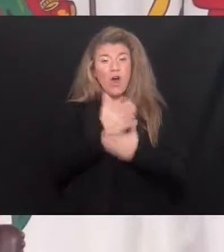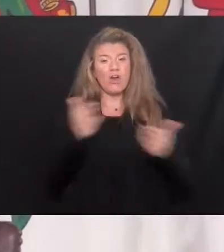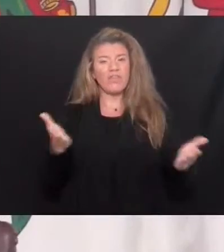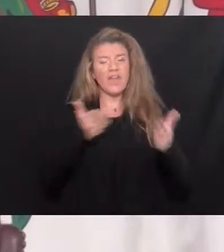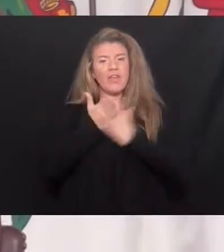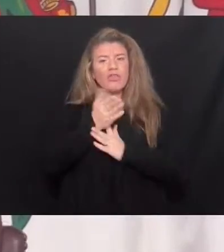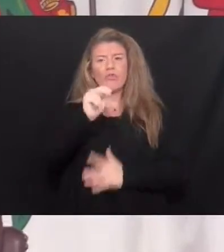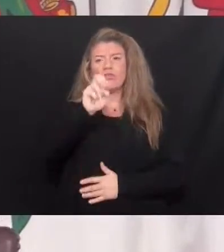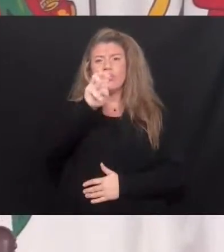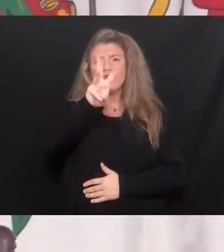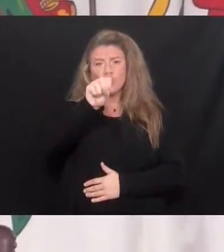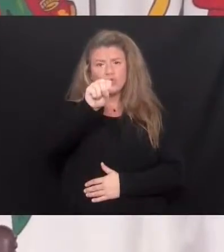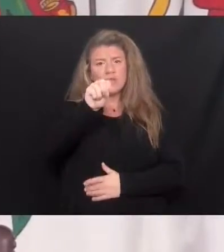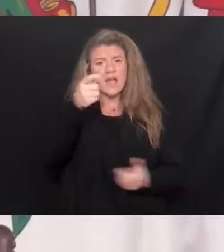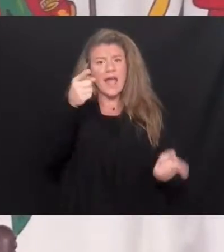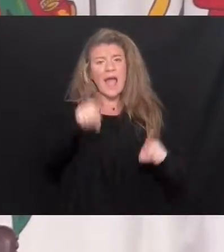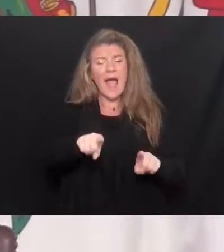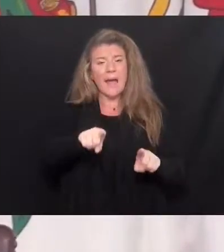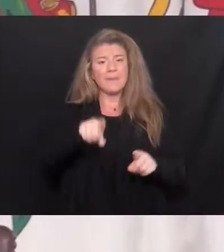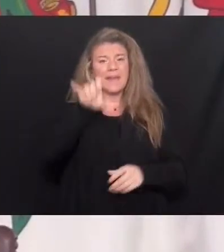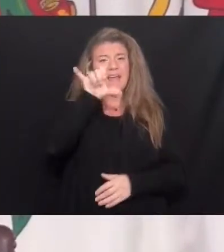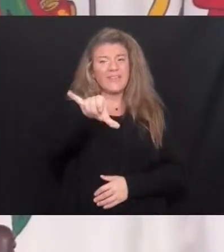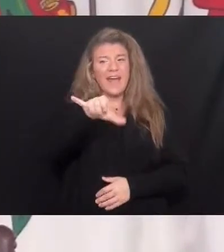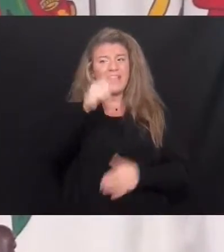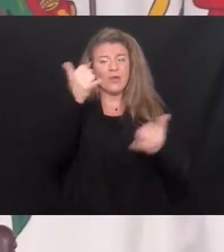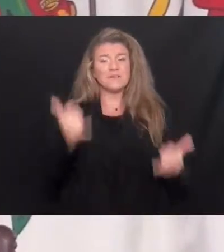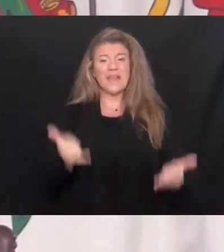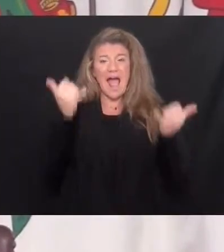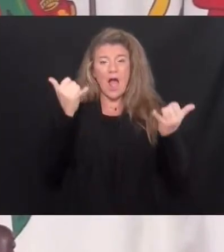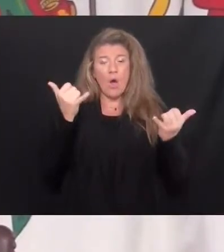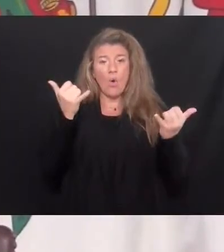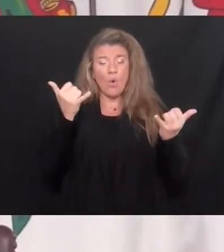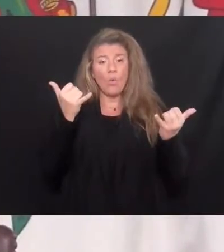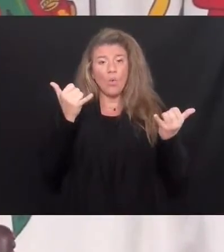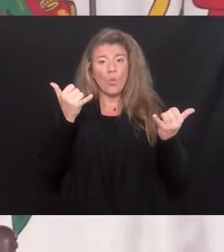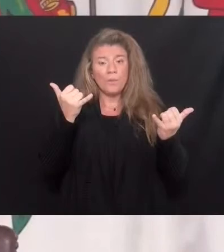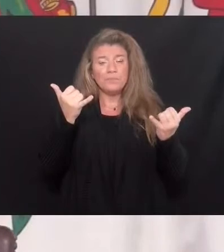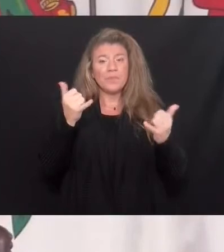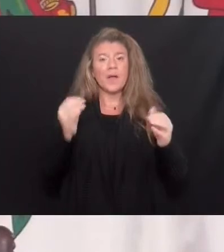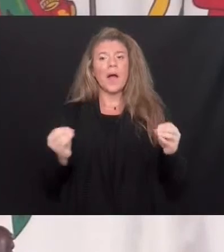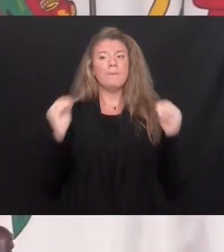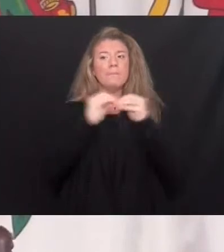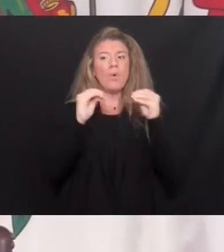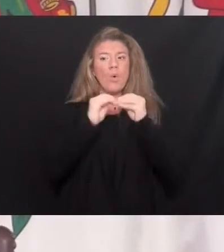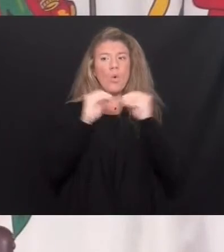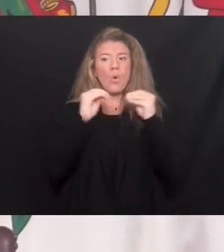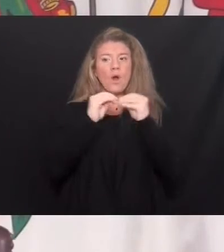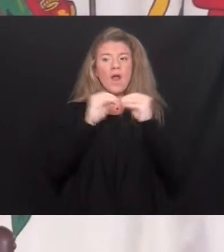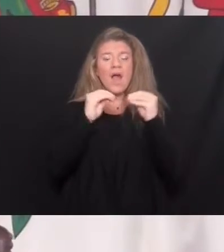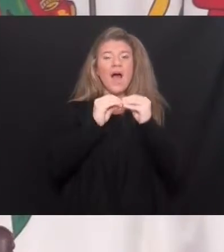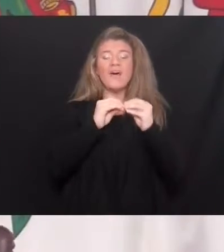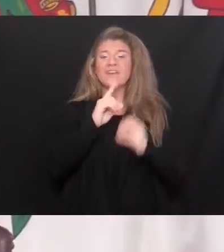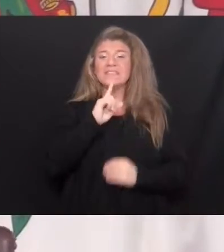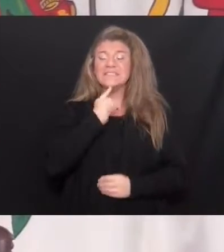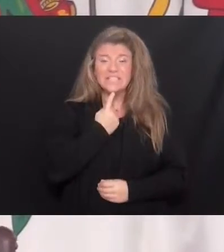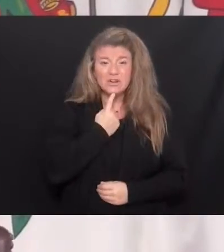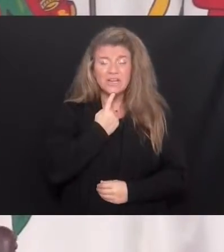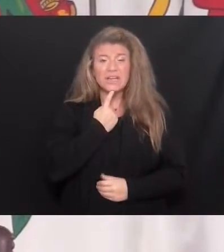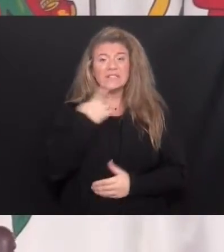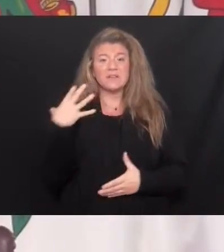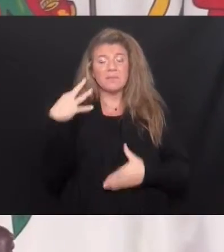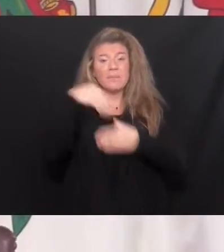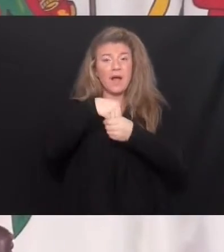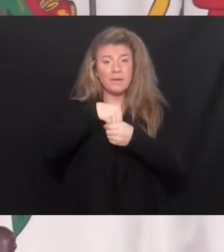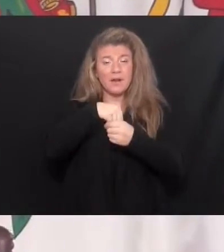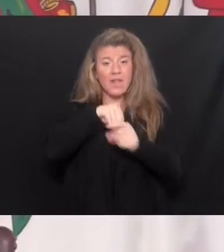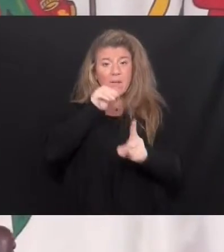really fast, that there is now even more of a significant part of the